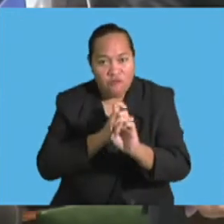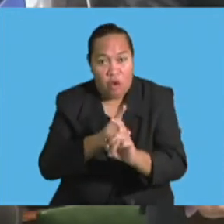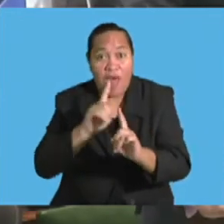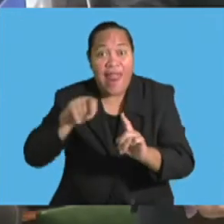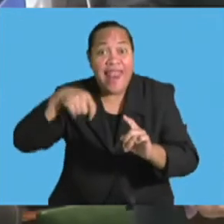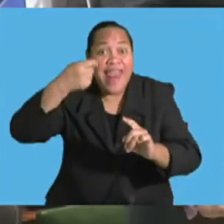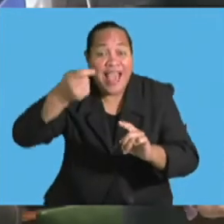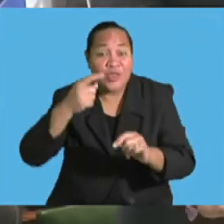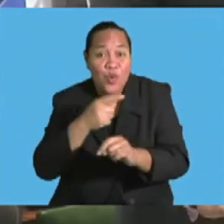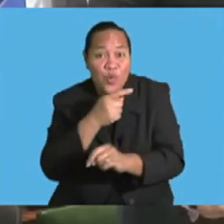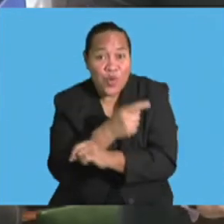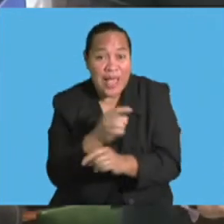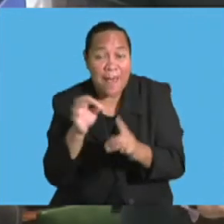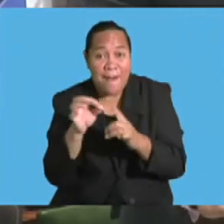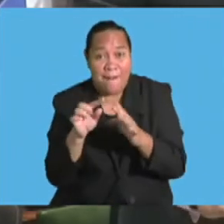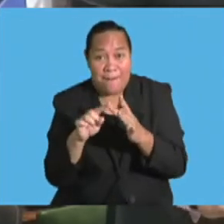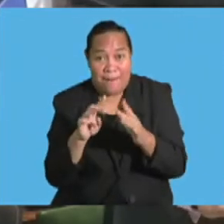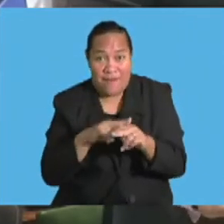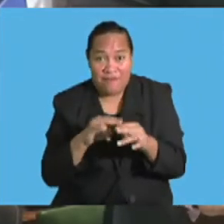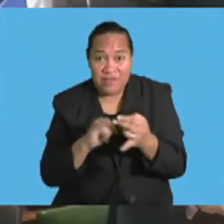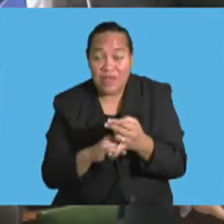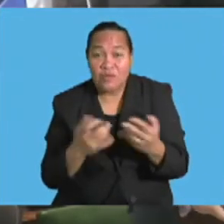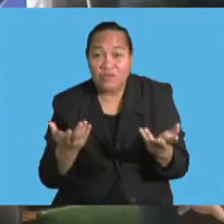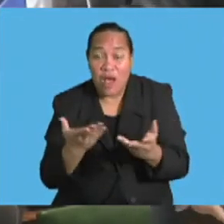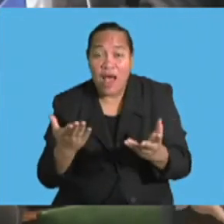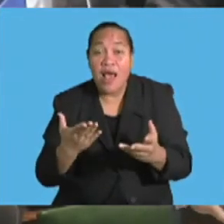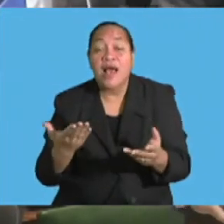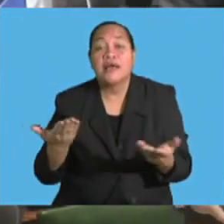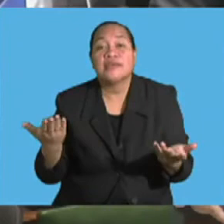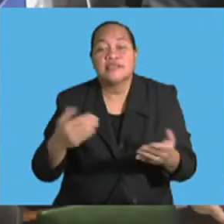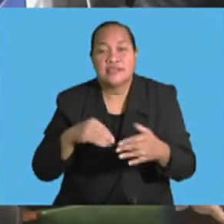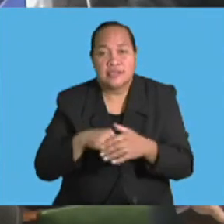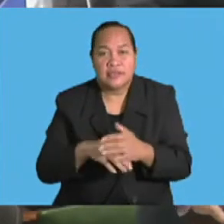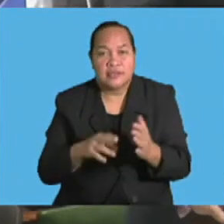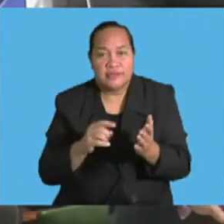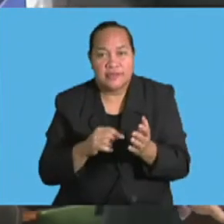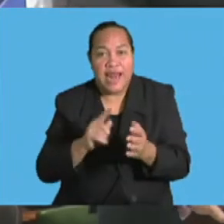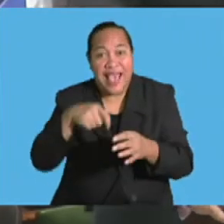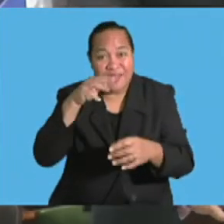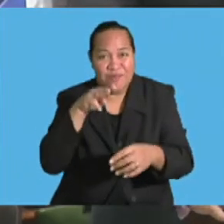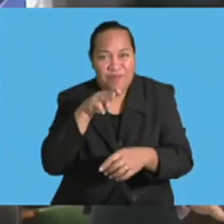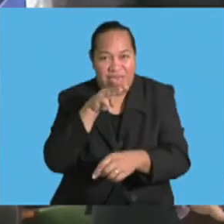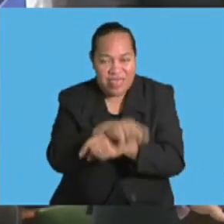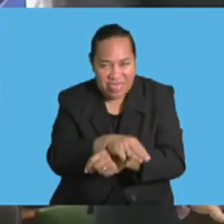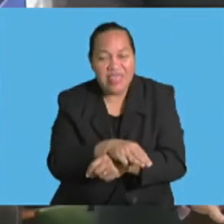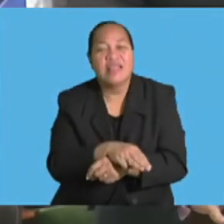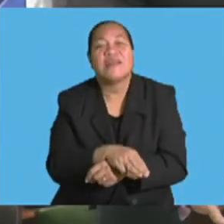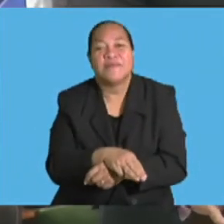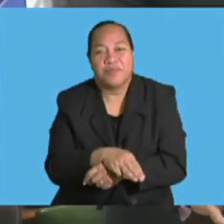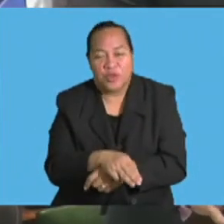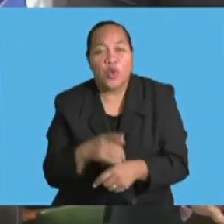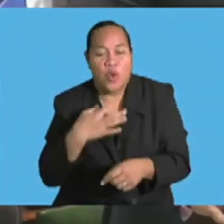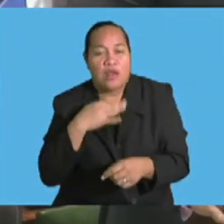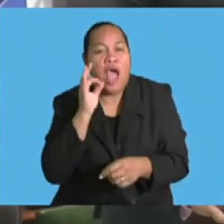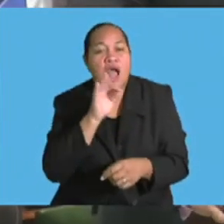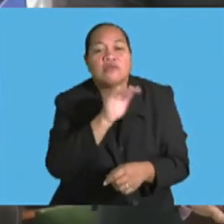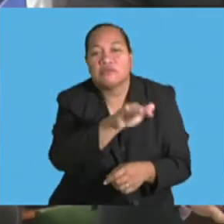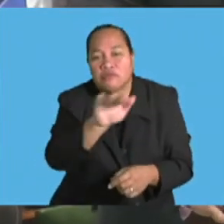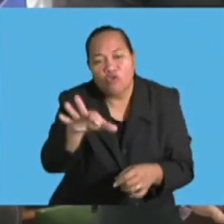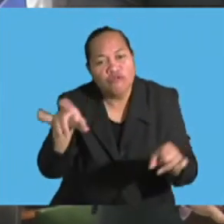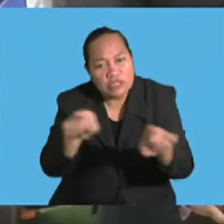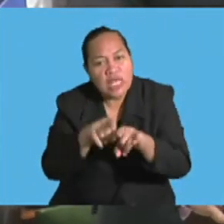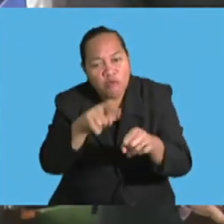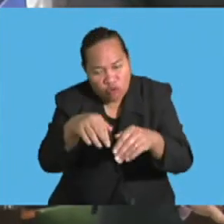Forum and at the UN Secretary General's Summit that will be held next month. Mr. Speaker, sir, Fiji is also asking other